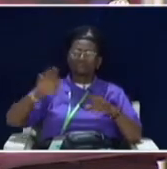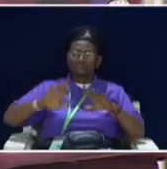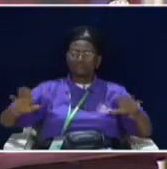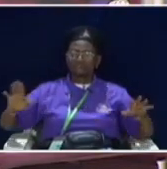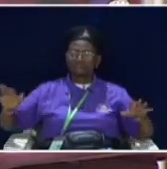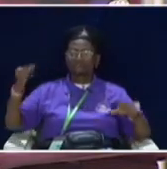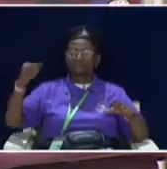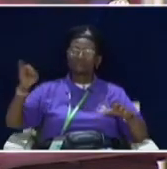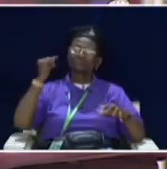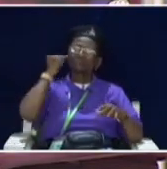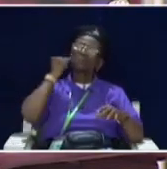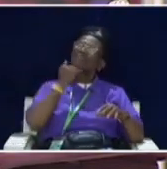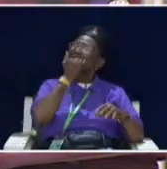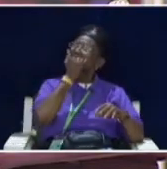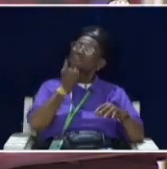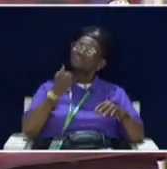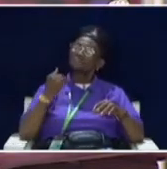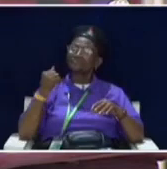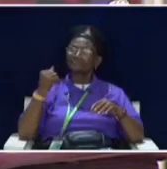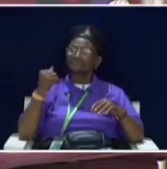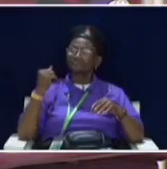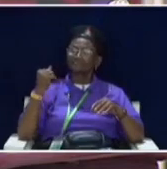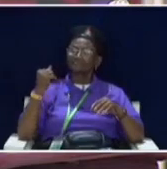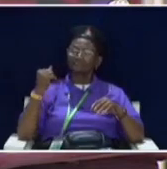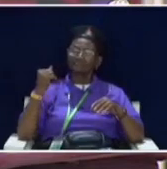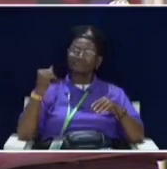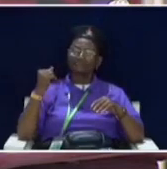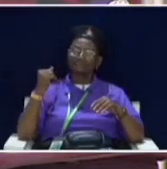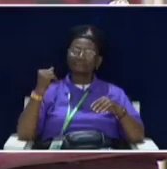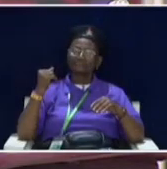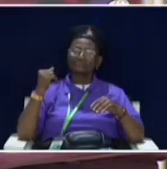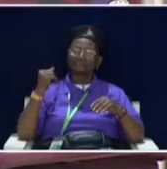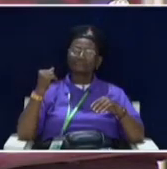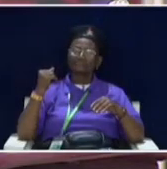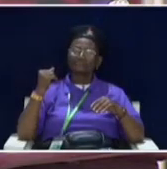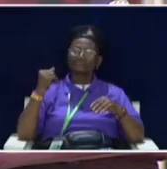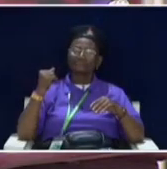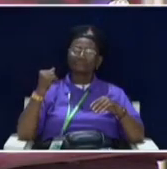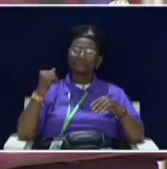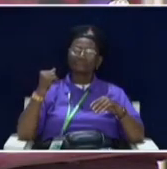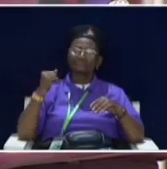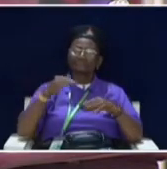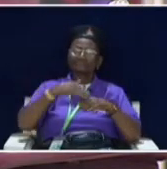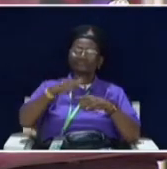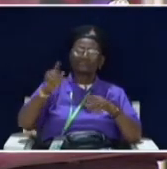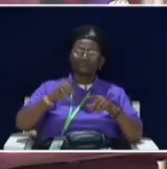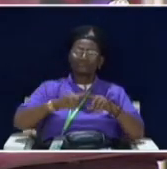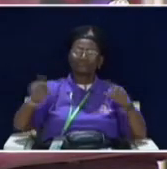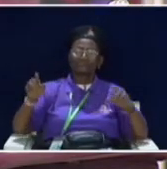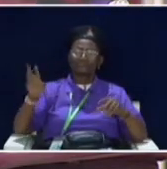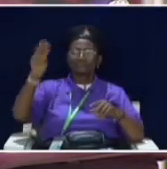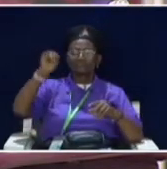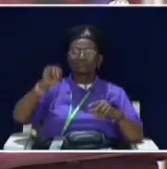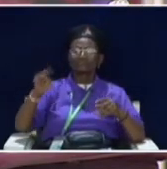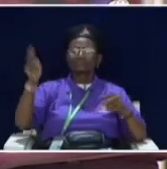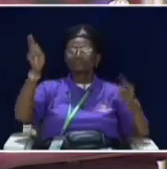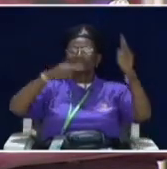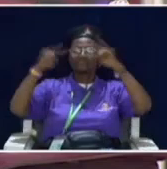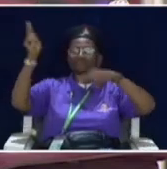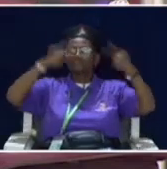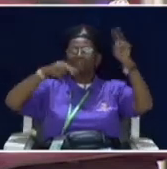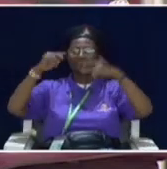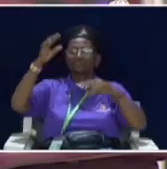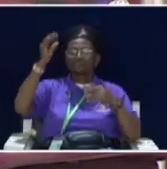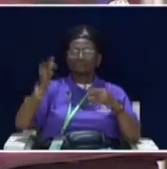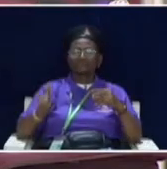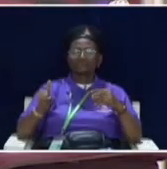of Israel, After delivering them violently. Lẹ́yìn tó ti fi